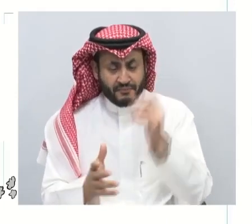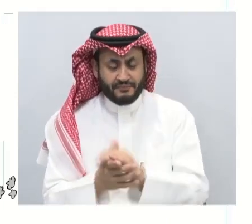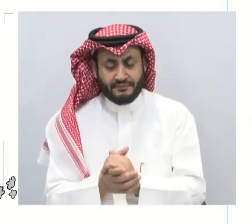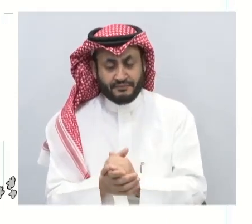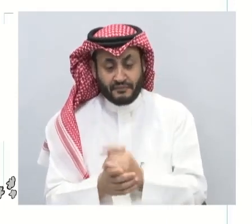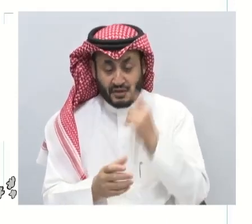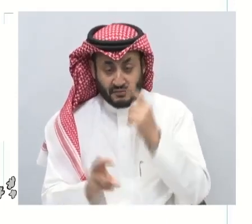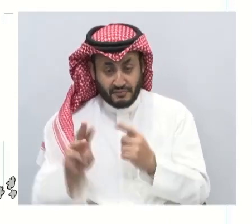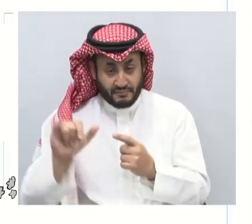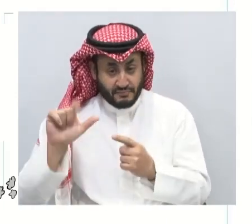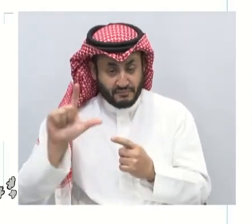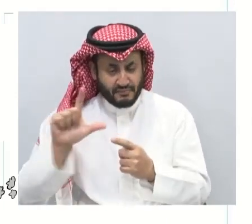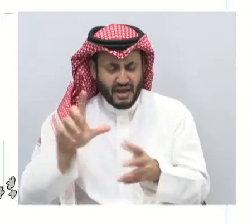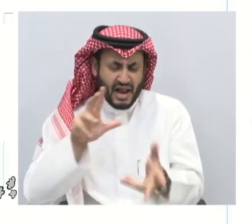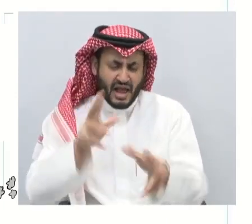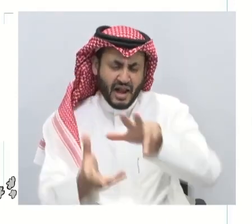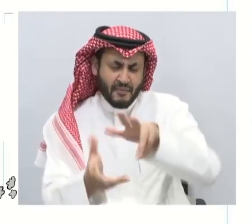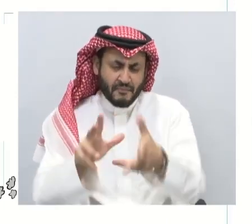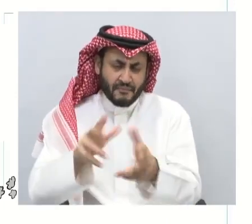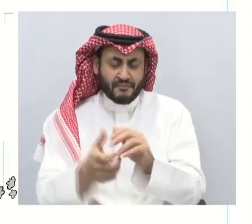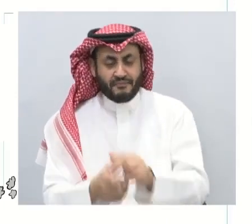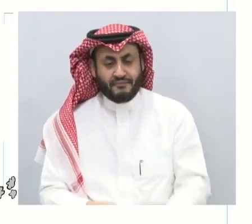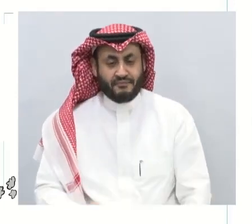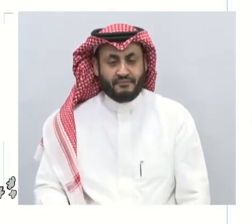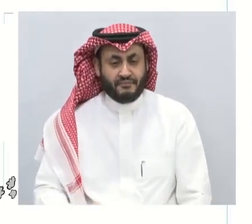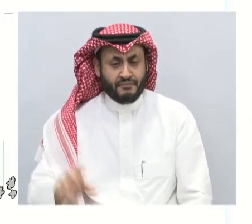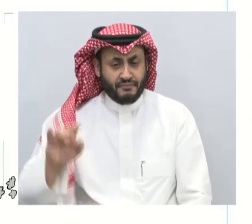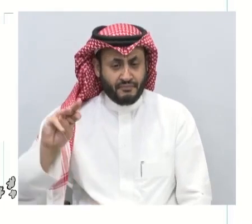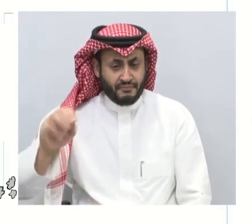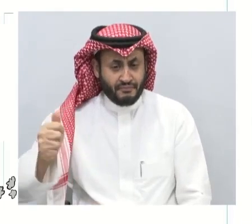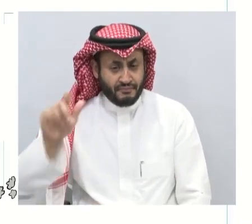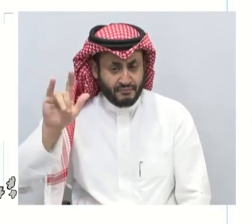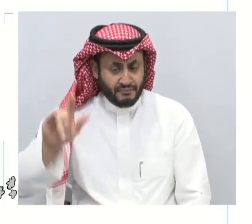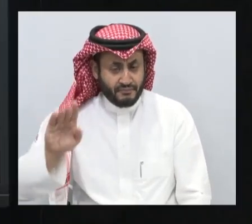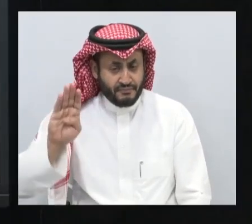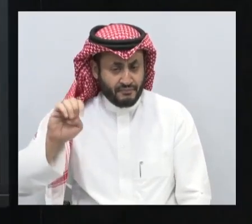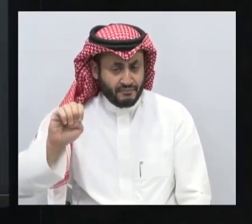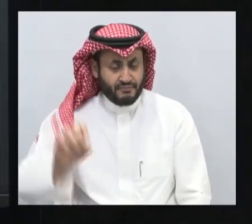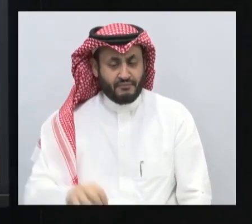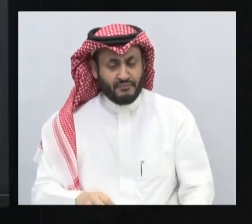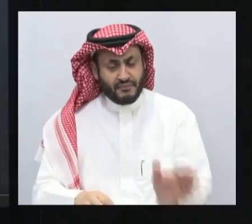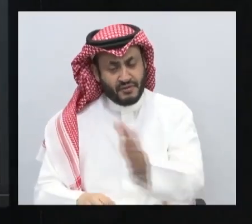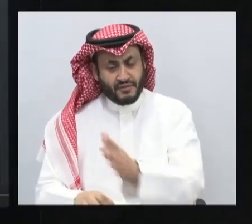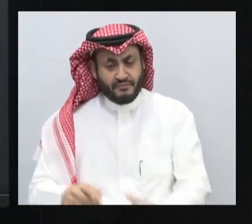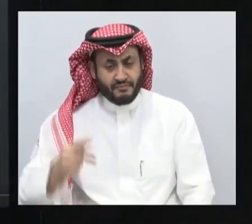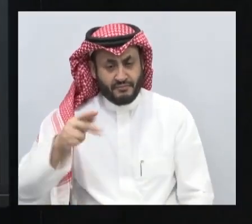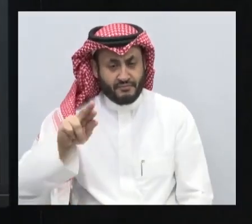with probably or maybe to express doubt or unnecessity. That means you are not sure about